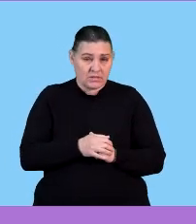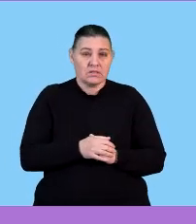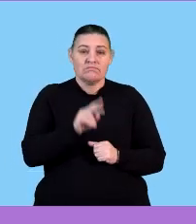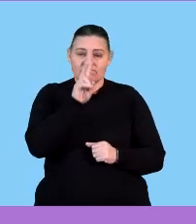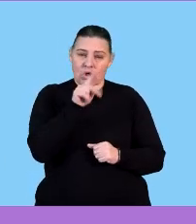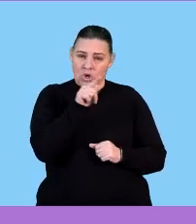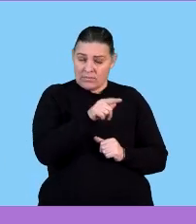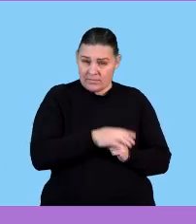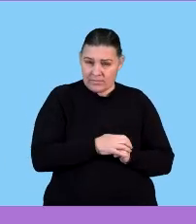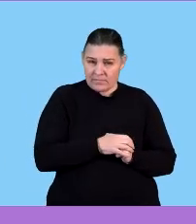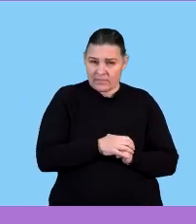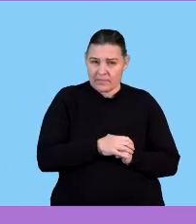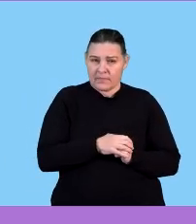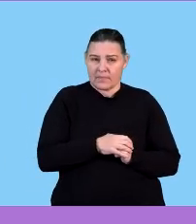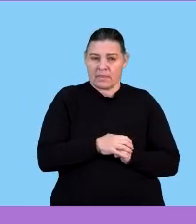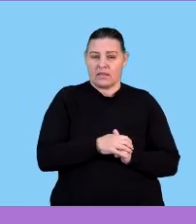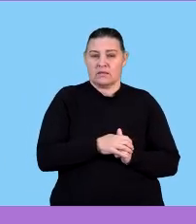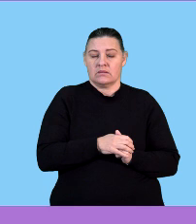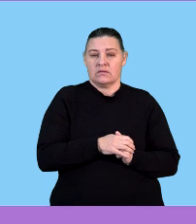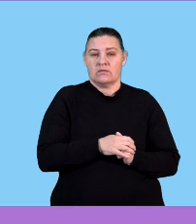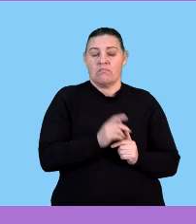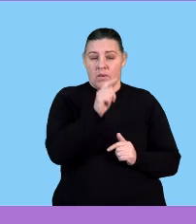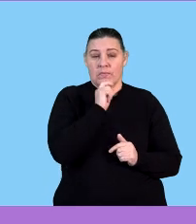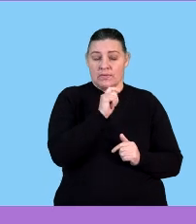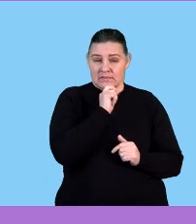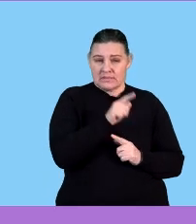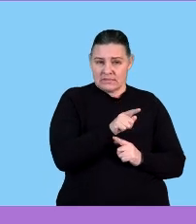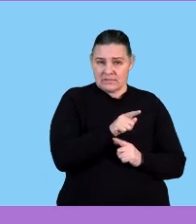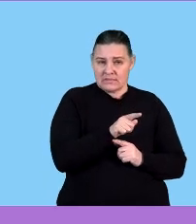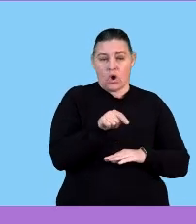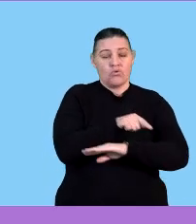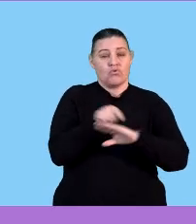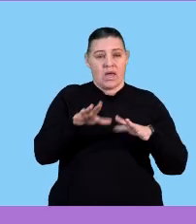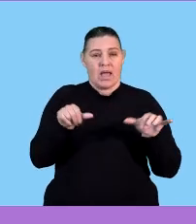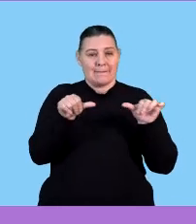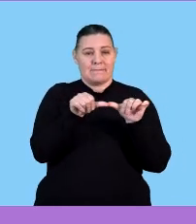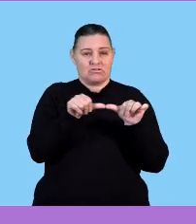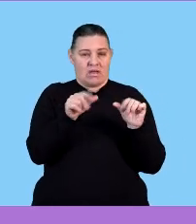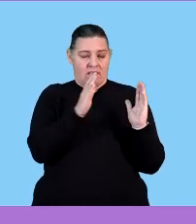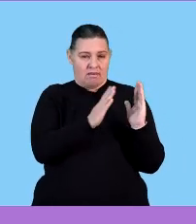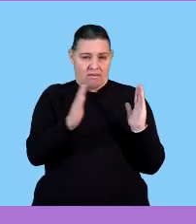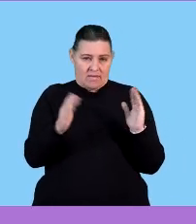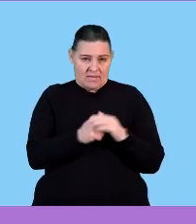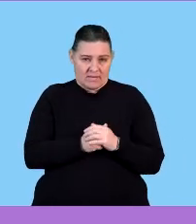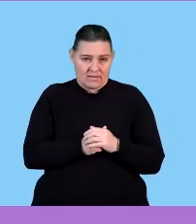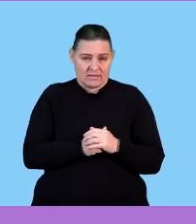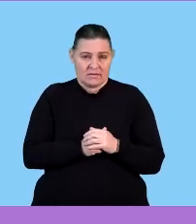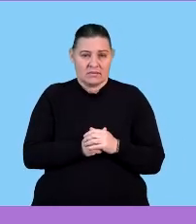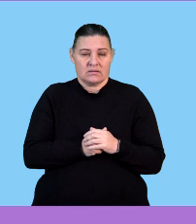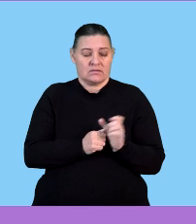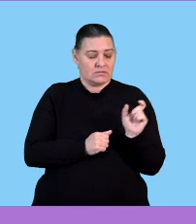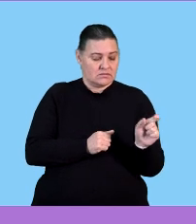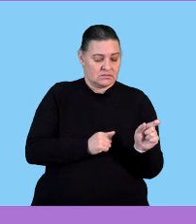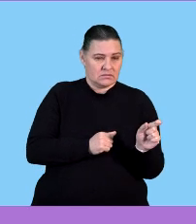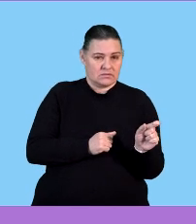So looking at this particular blocks, we will use a ruler to measure distances there